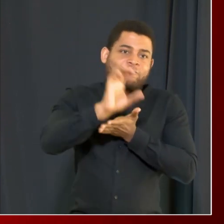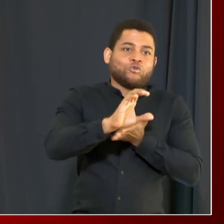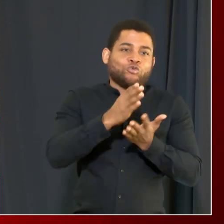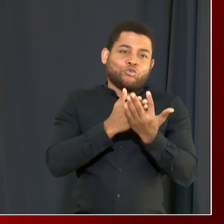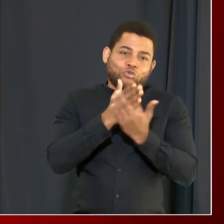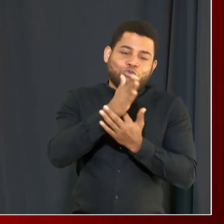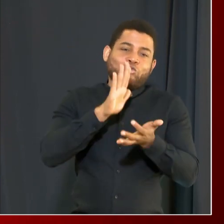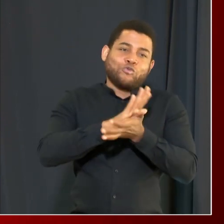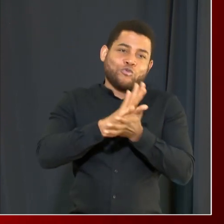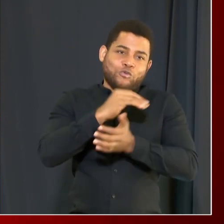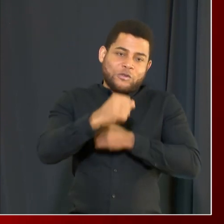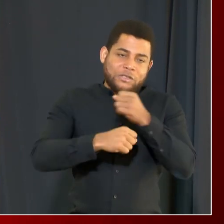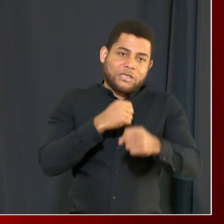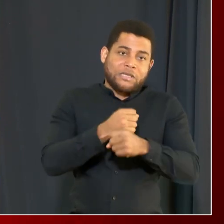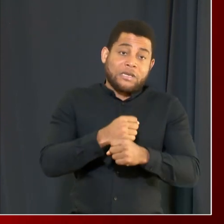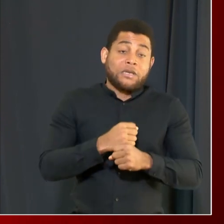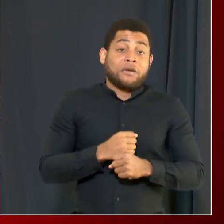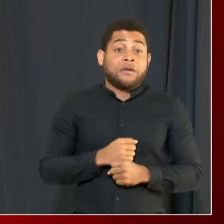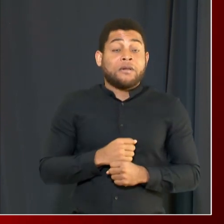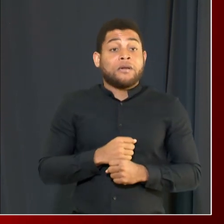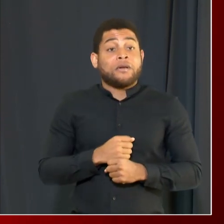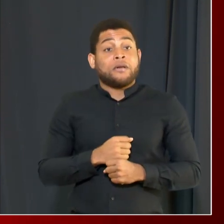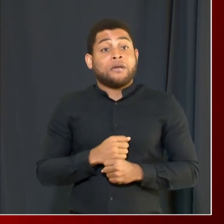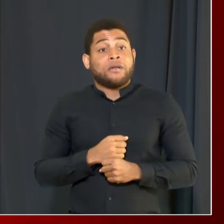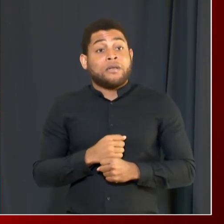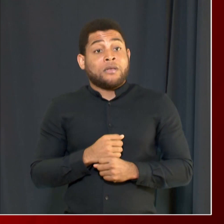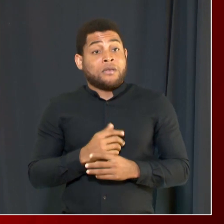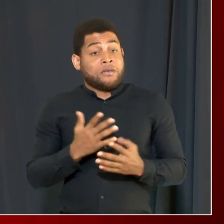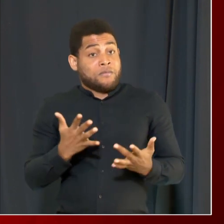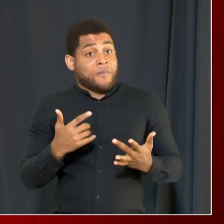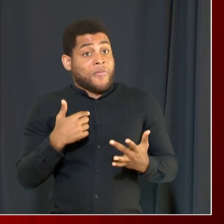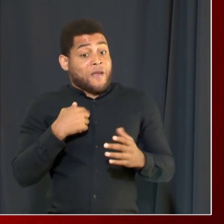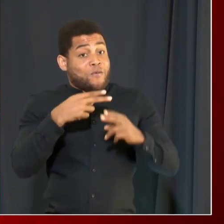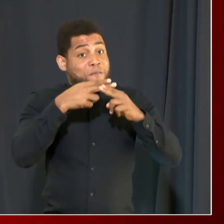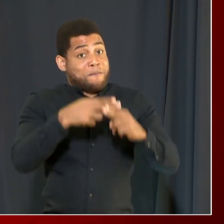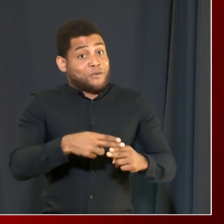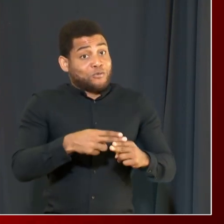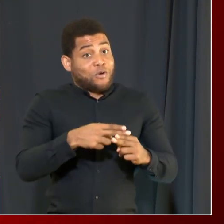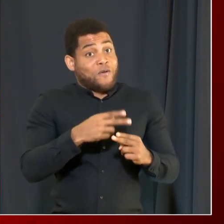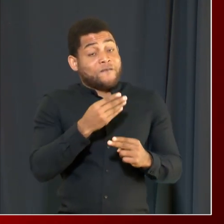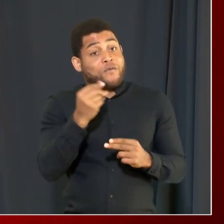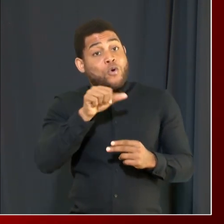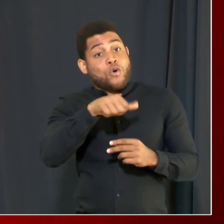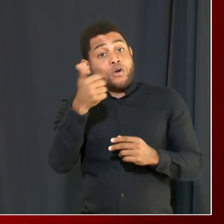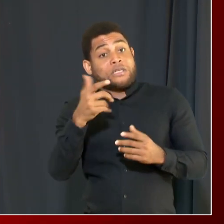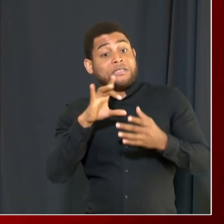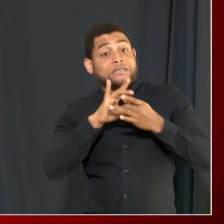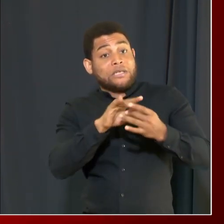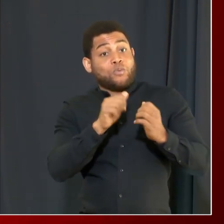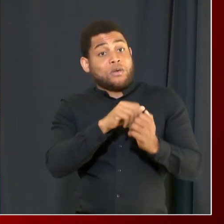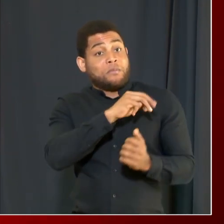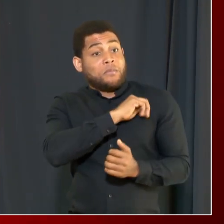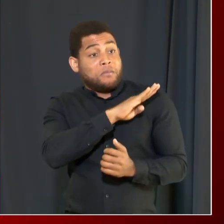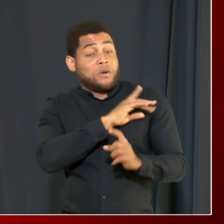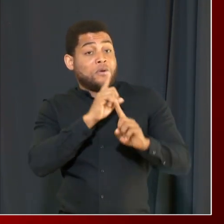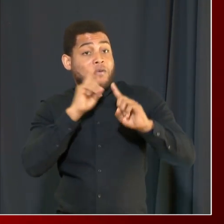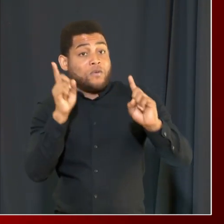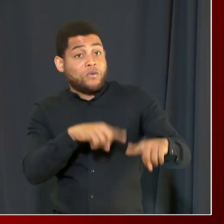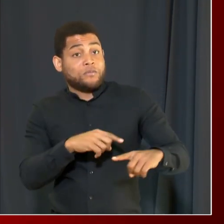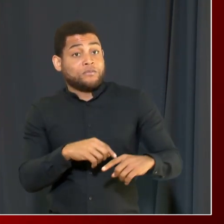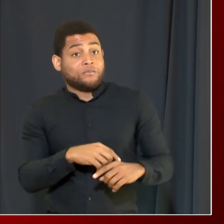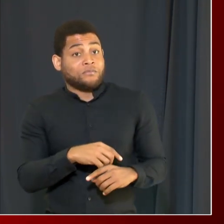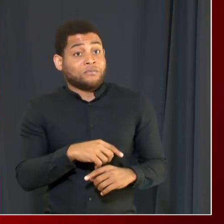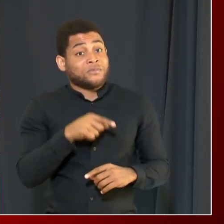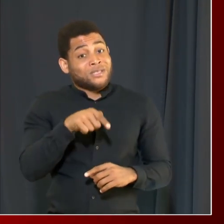And I was going to go add just a couple of notes on the other two parts of the mayor's order, because I think they all speak to actions related